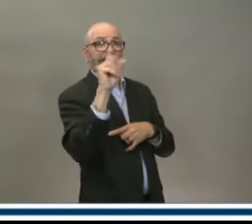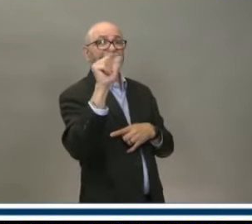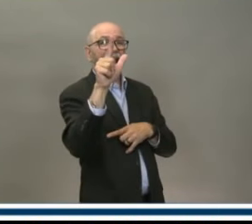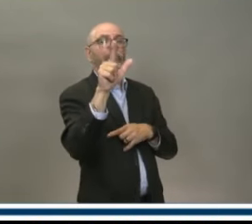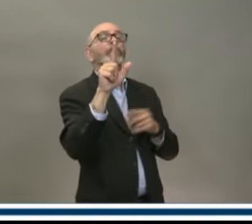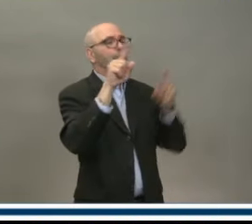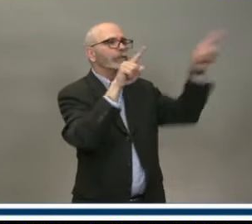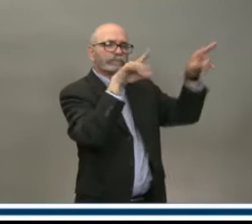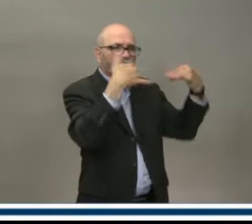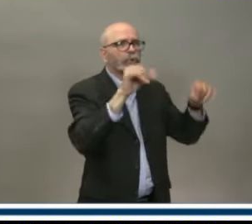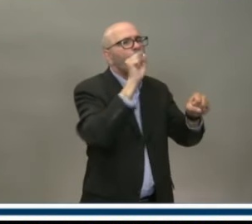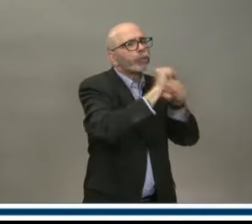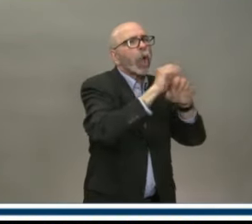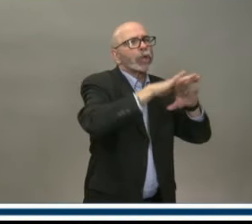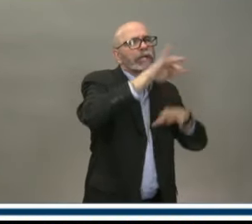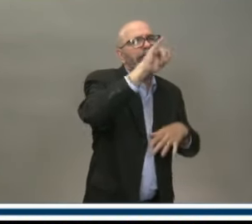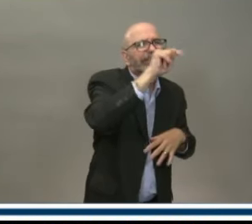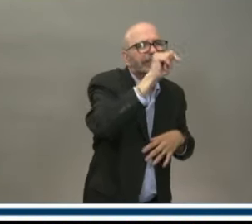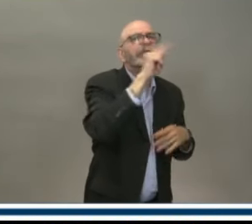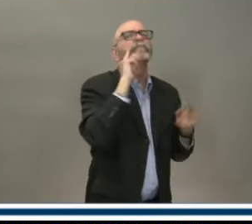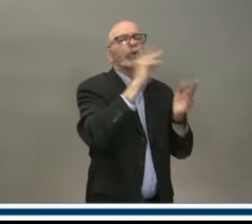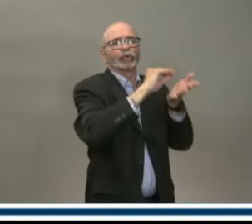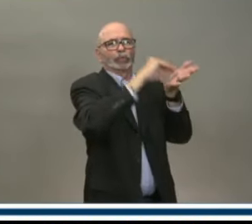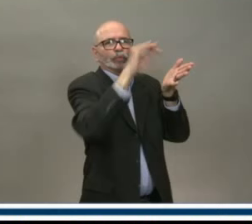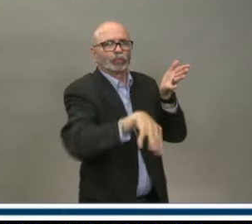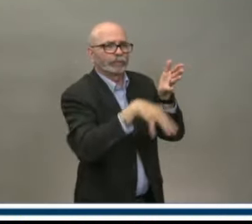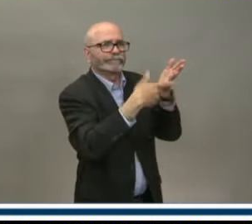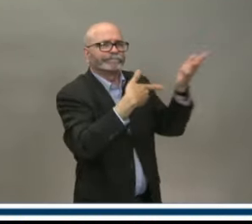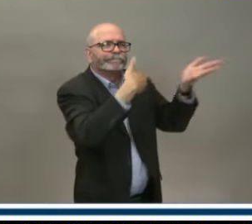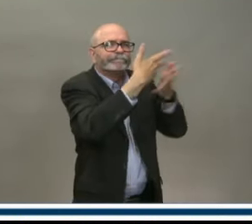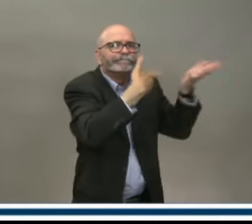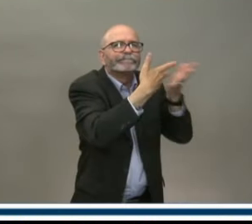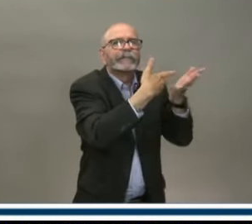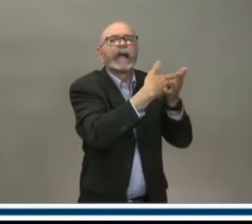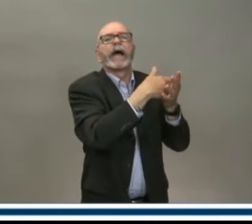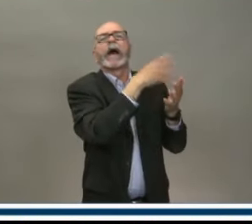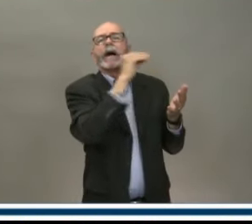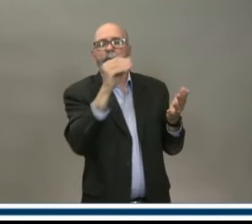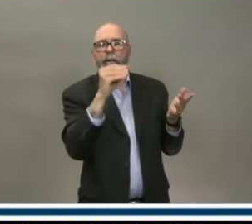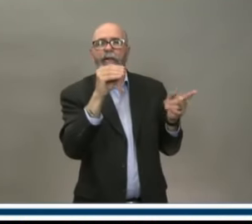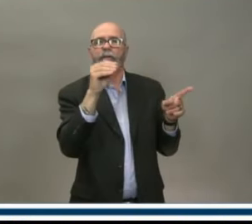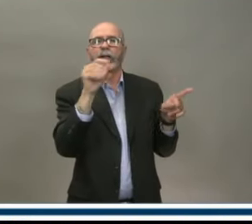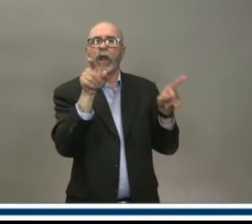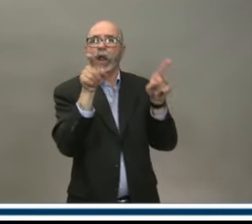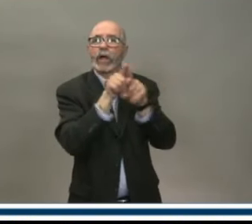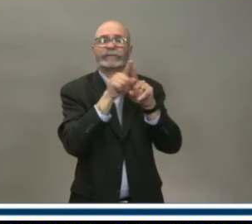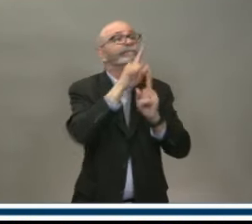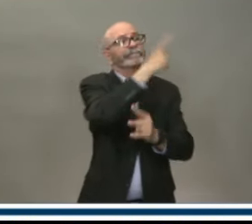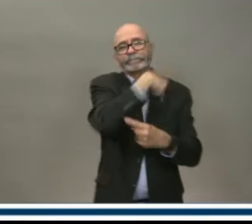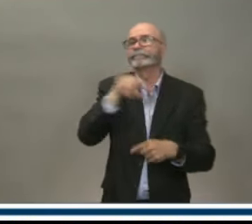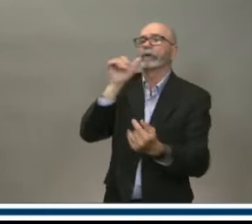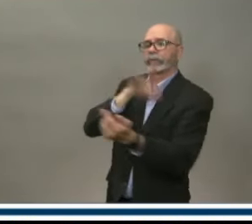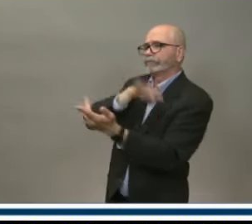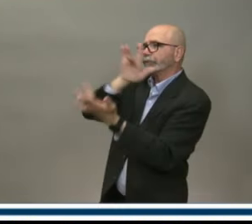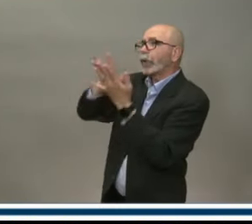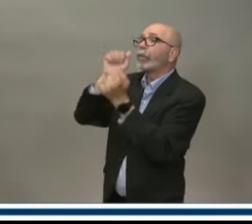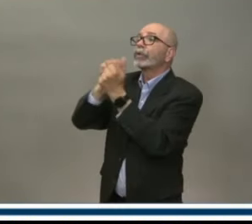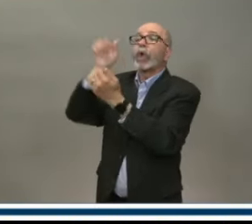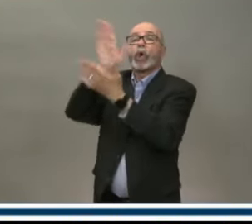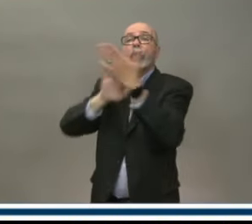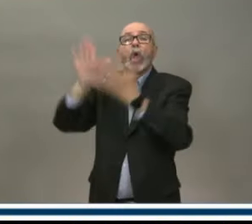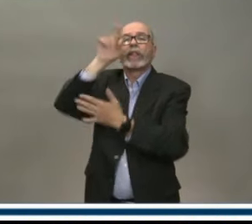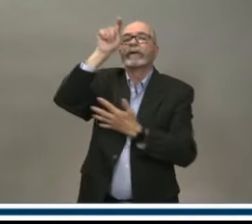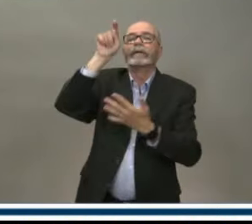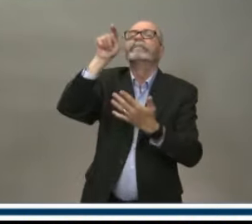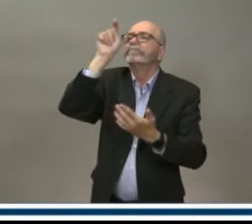its students, not only at their campus. My understanding is they reached out to their sister campuses to assess the financials.